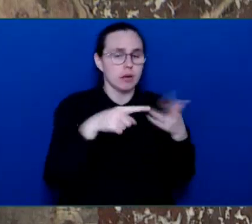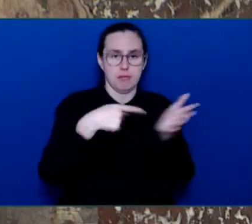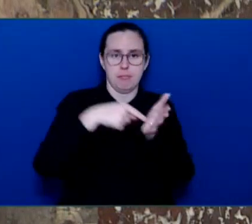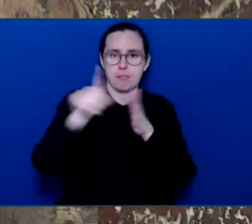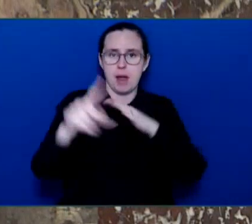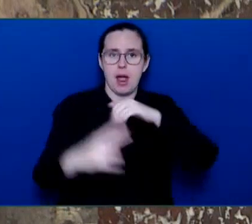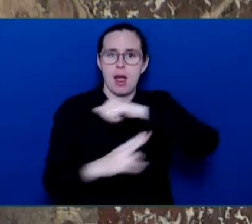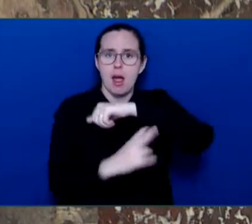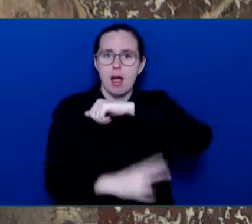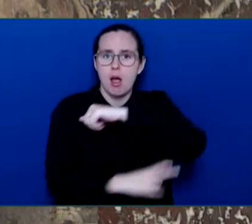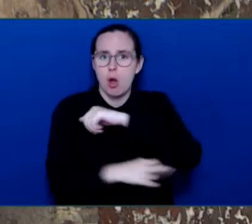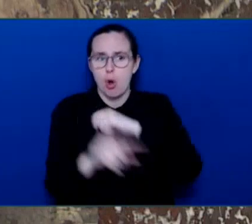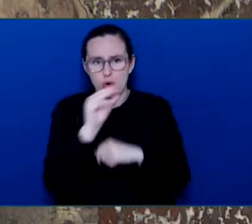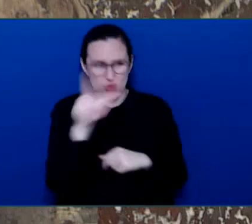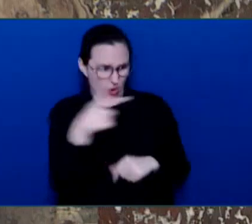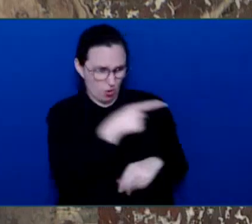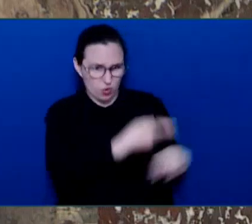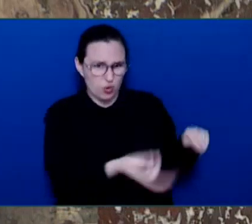answer, please.